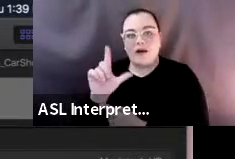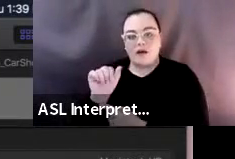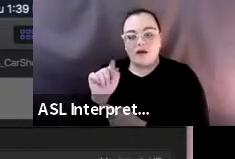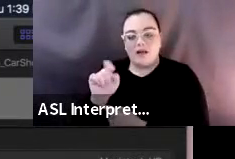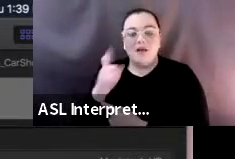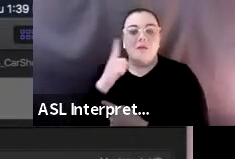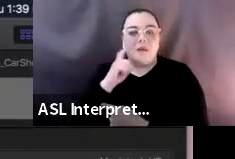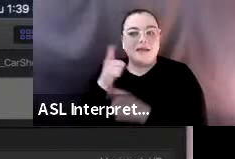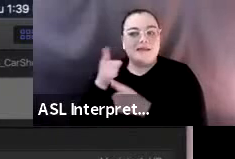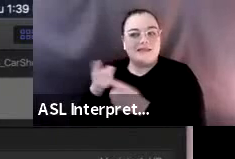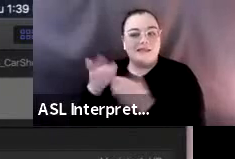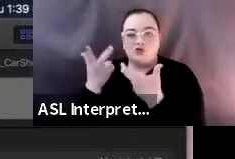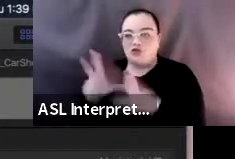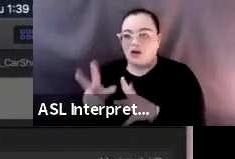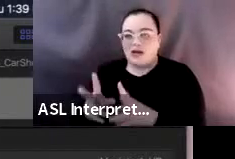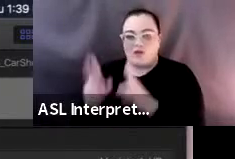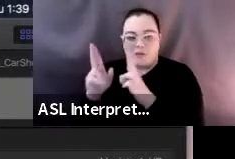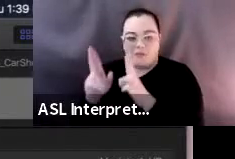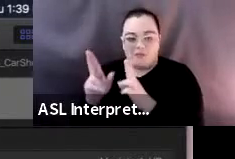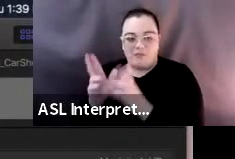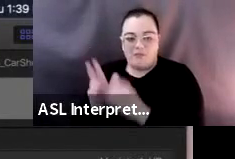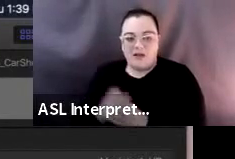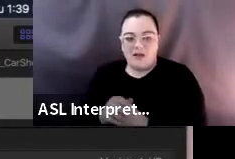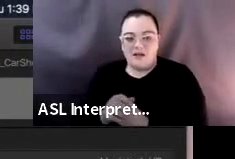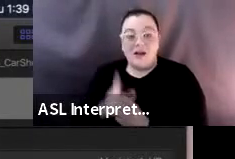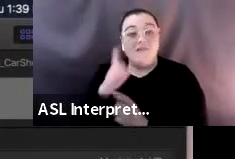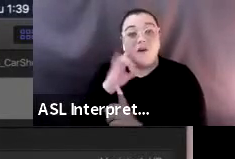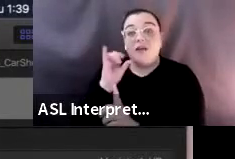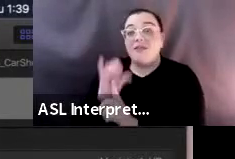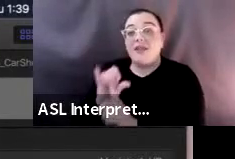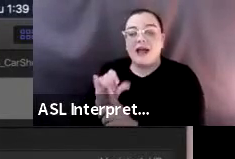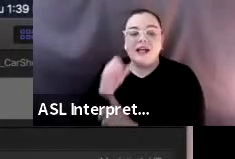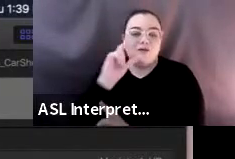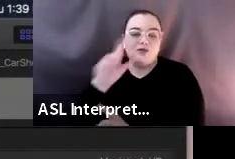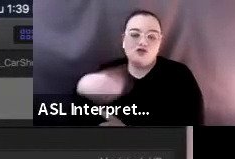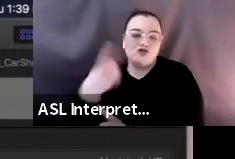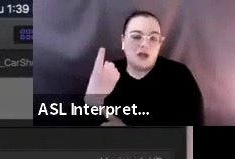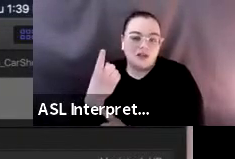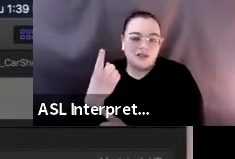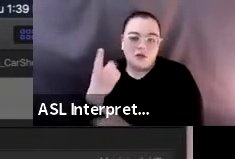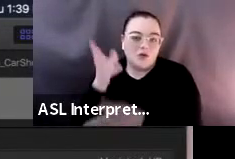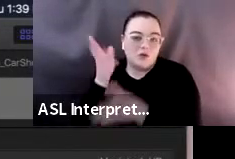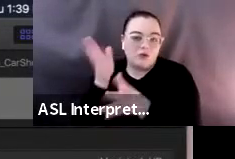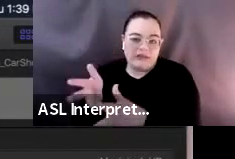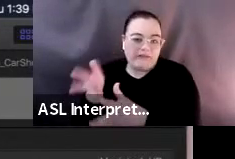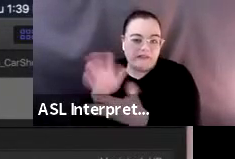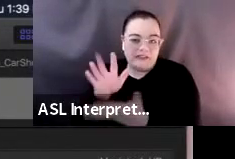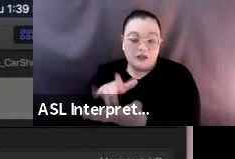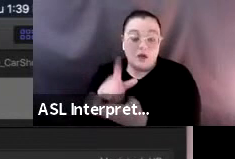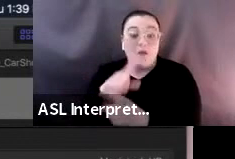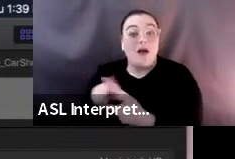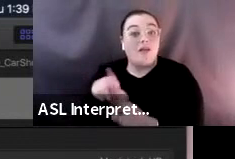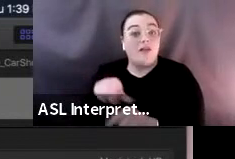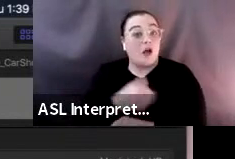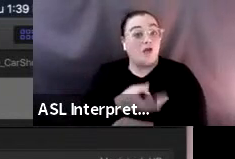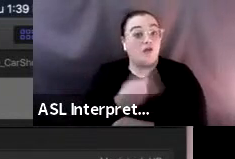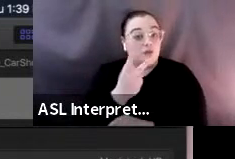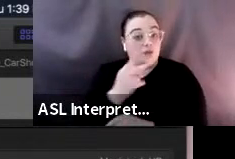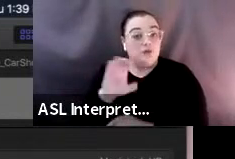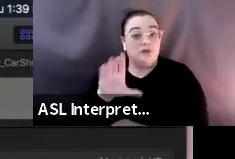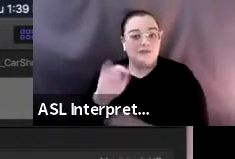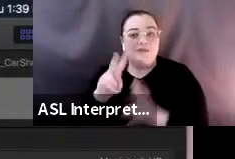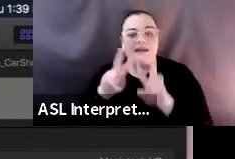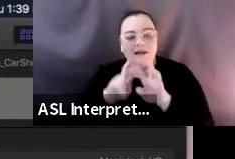was already cropped in. So for that one, it's just gonna use the center of the frame for that. But the other two clips, it did analyze and